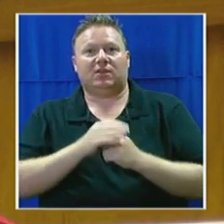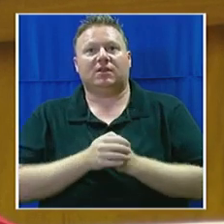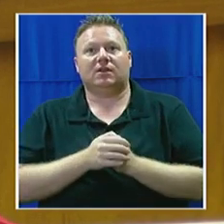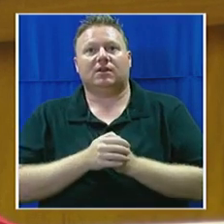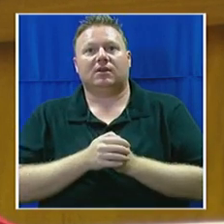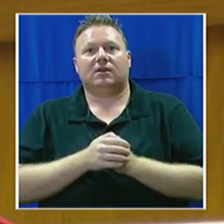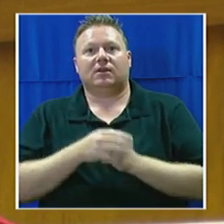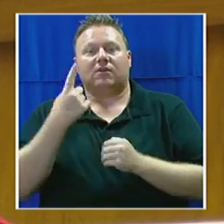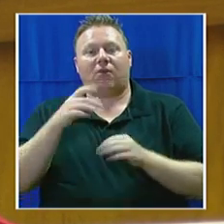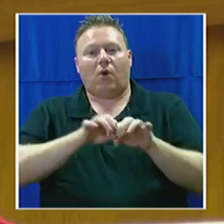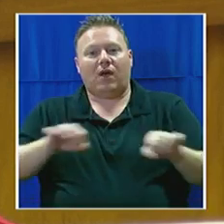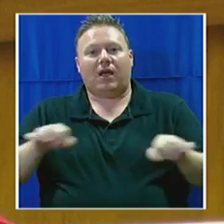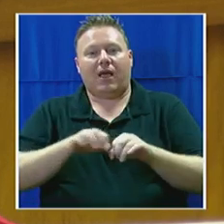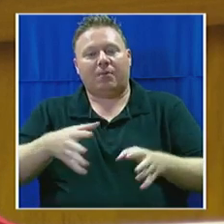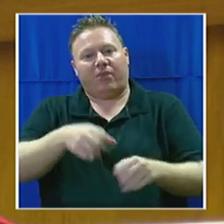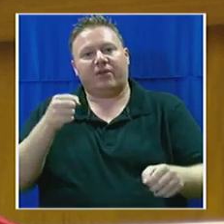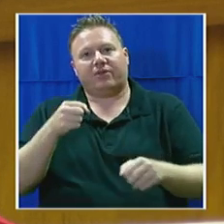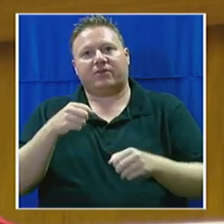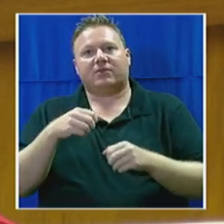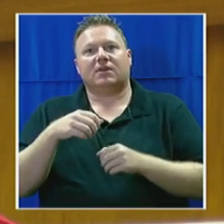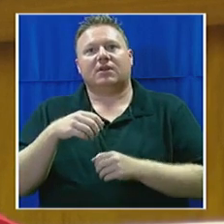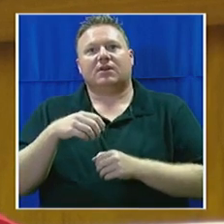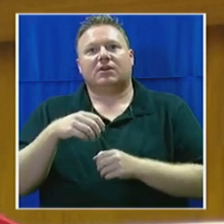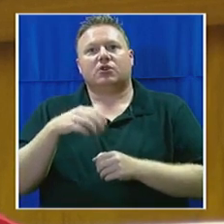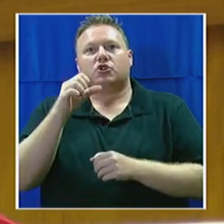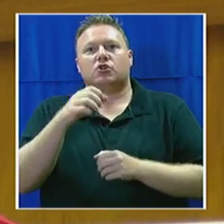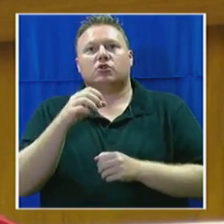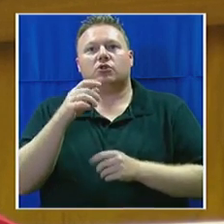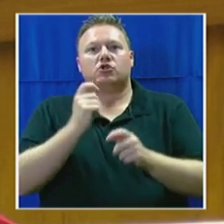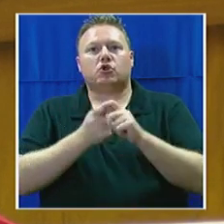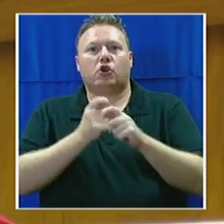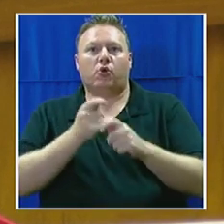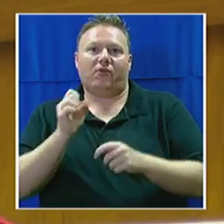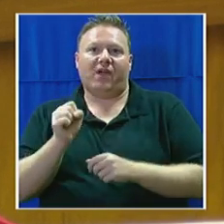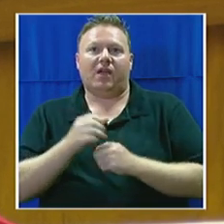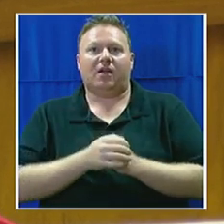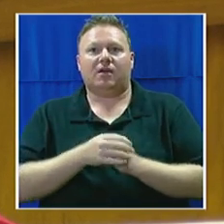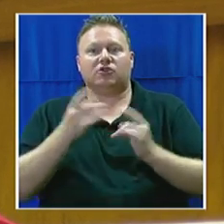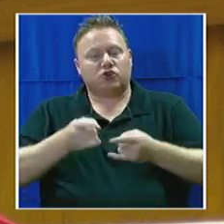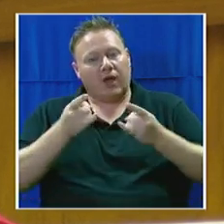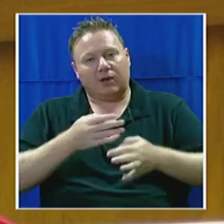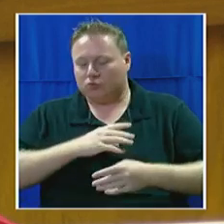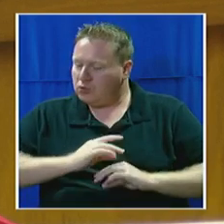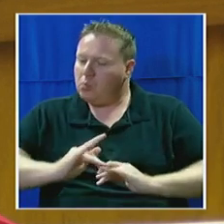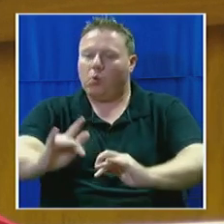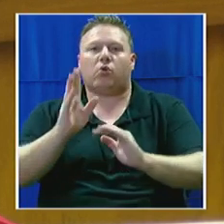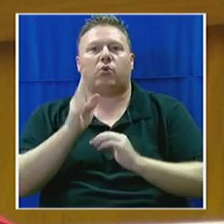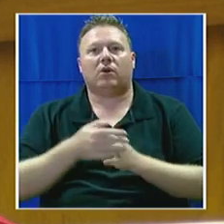with cable theft in Soshanguve and in Hammanskraal for the smooth running of all the trains. We're going to